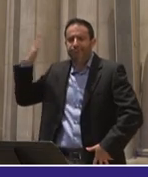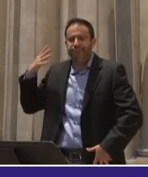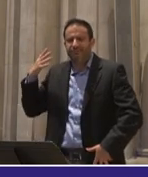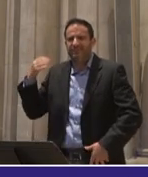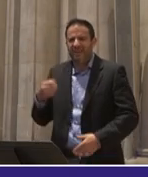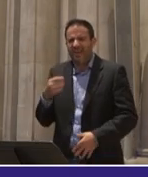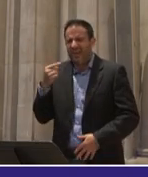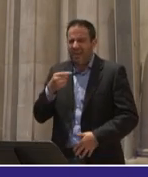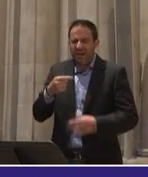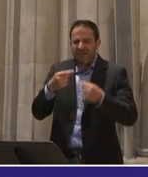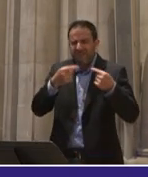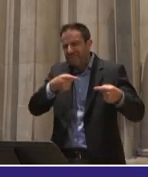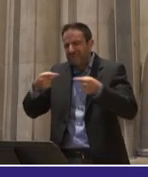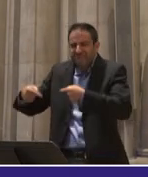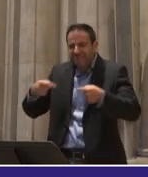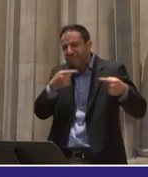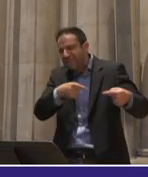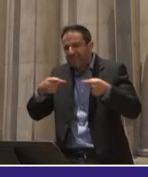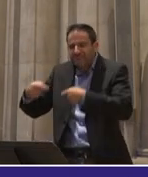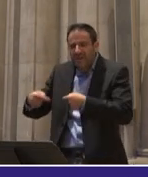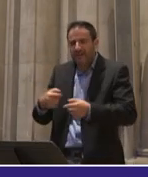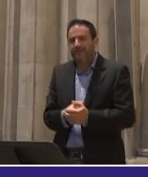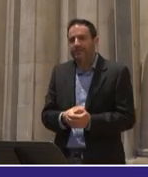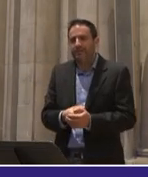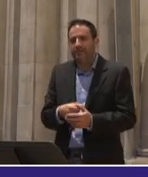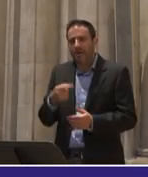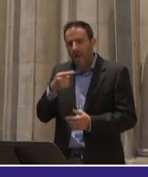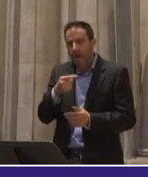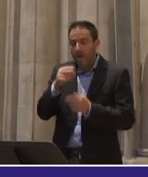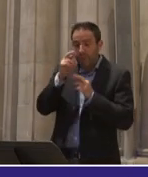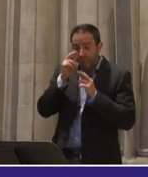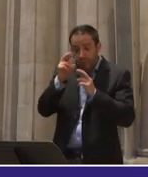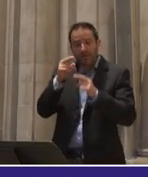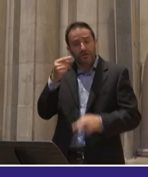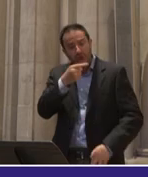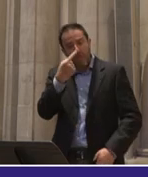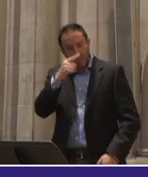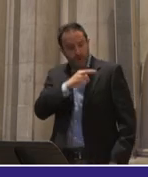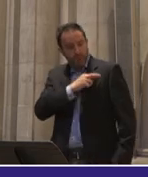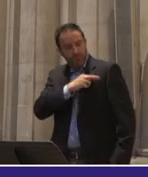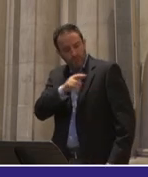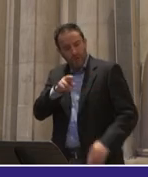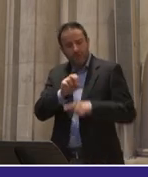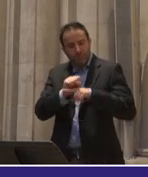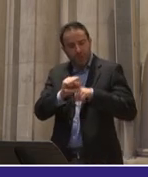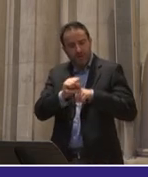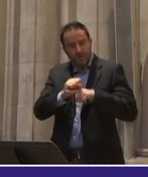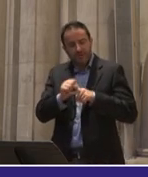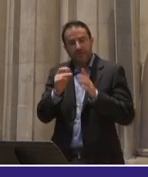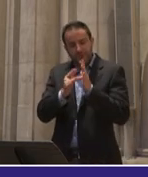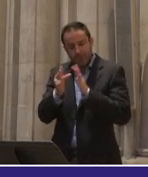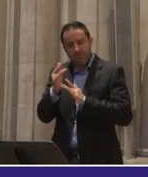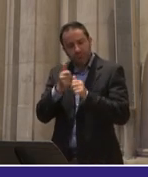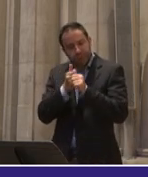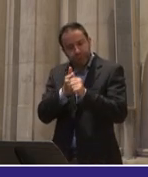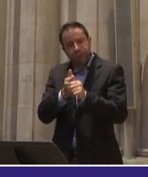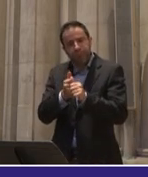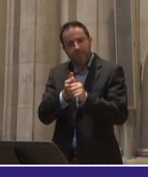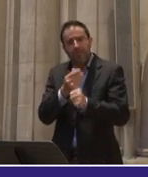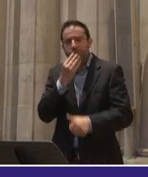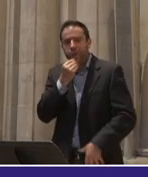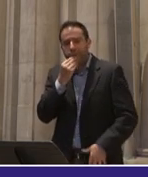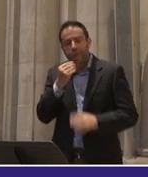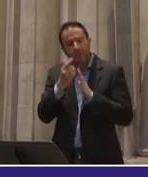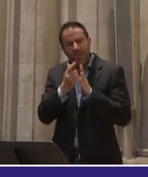sparring partners, aren't they? He admired them for their diligence in religious practice. Jesus himself was an observant Jew. But